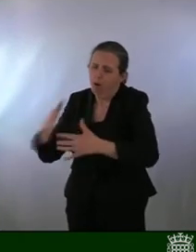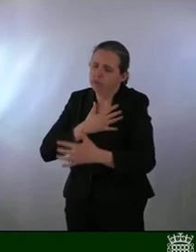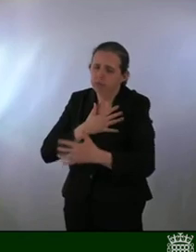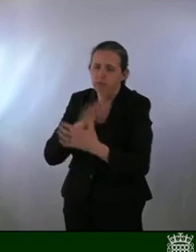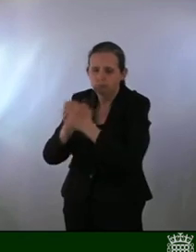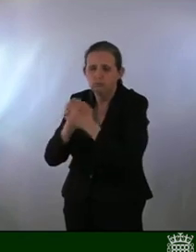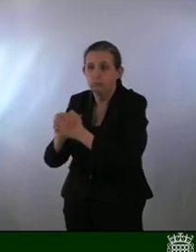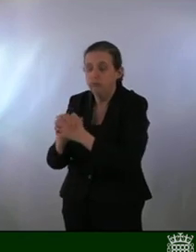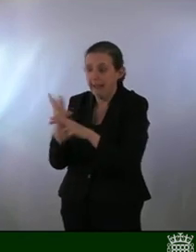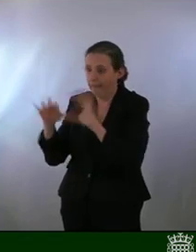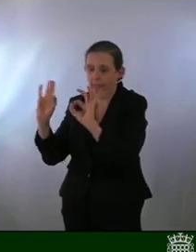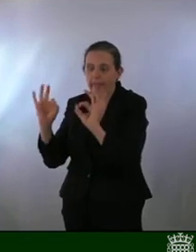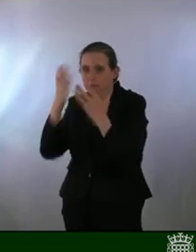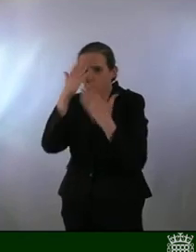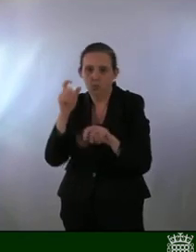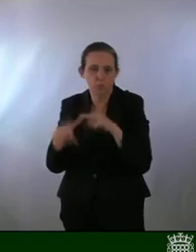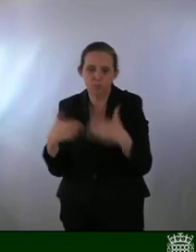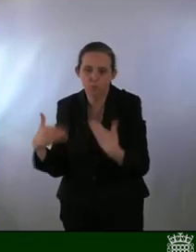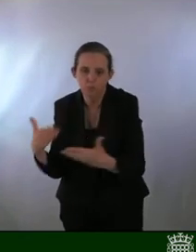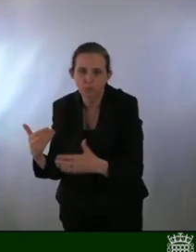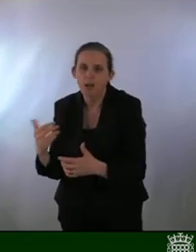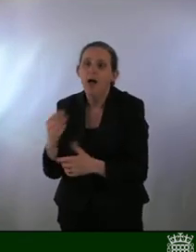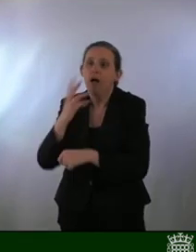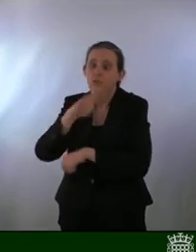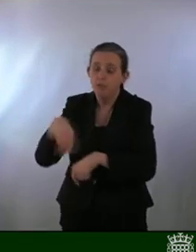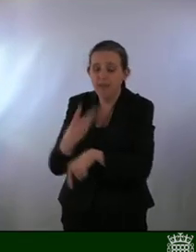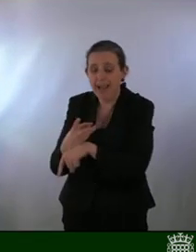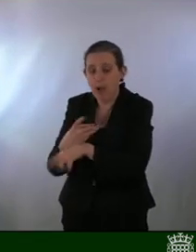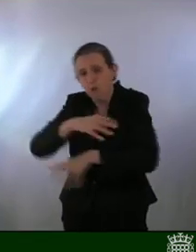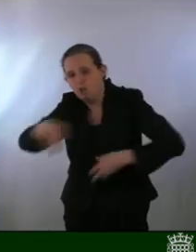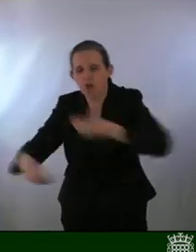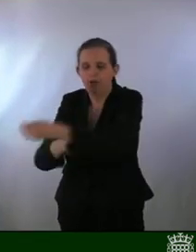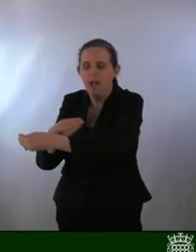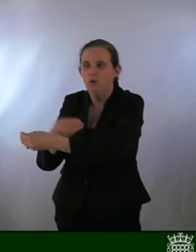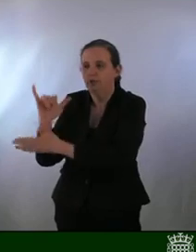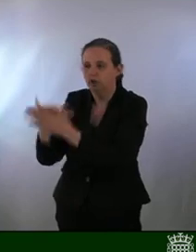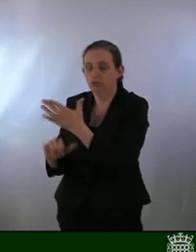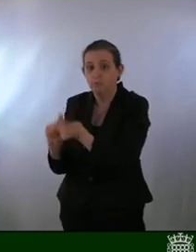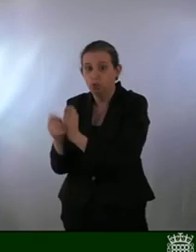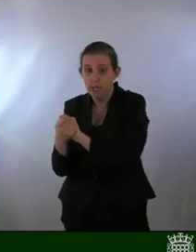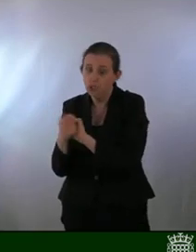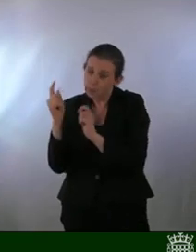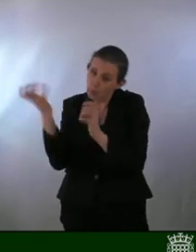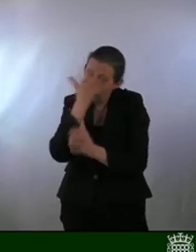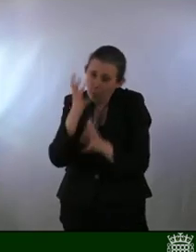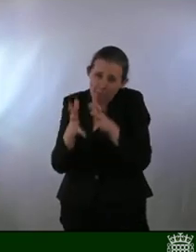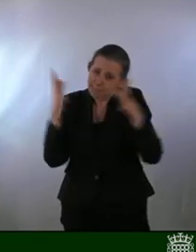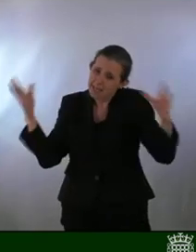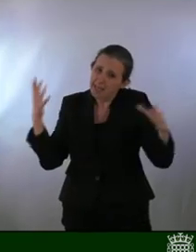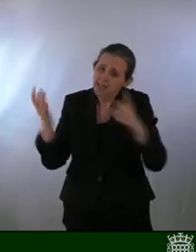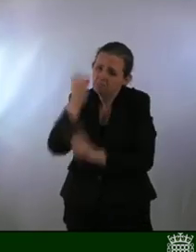The second thing is that the 3-hour turnaround of the script changes was an unbelievable task for those who implemented it. They